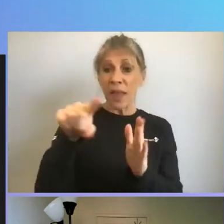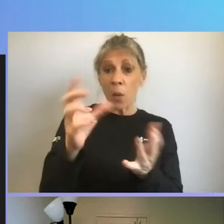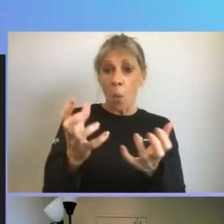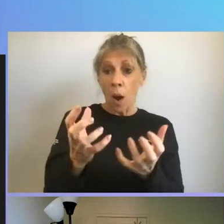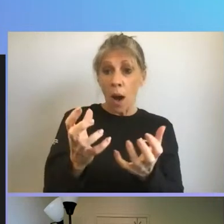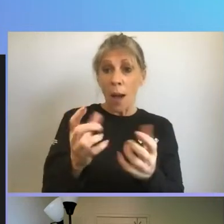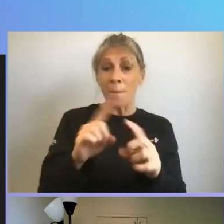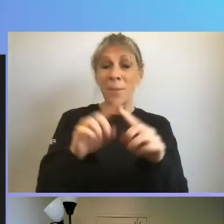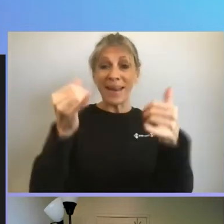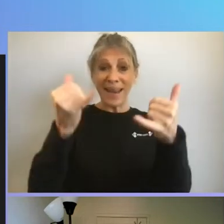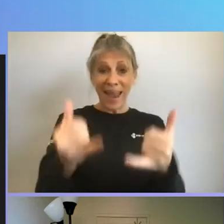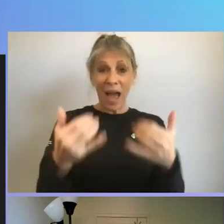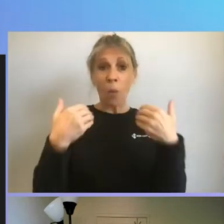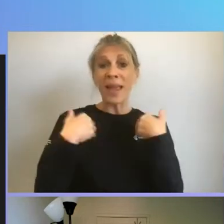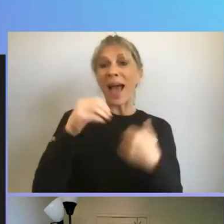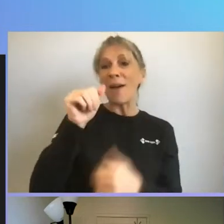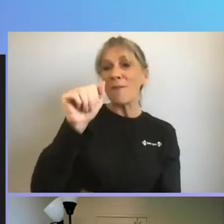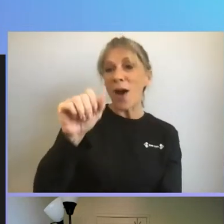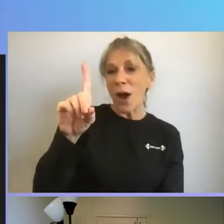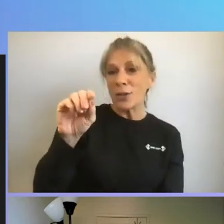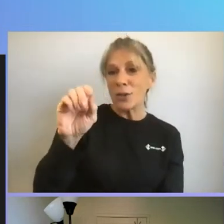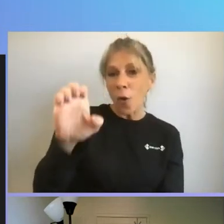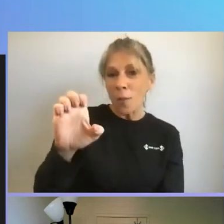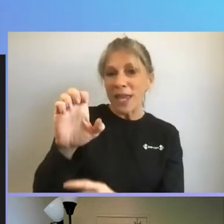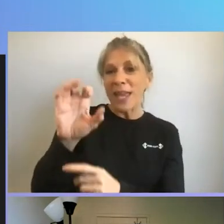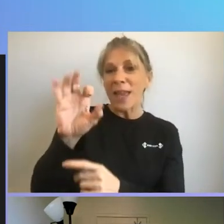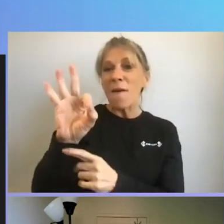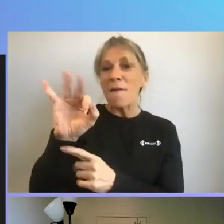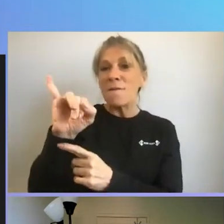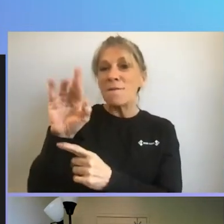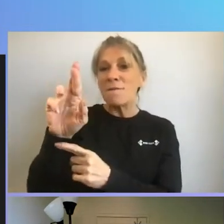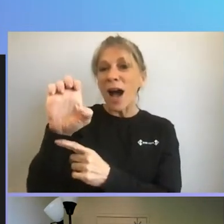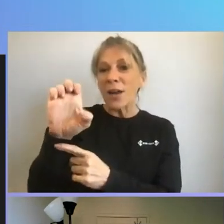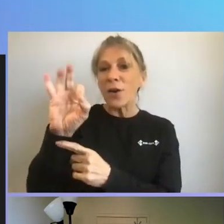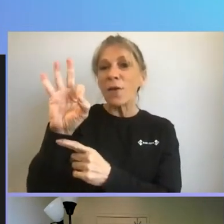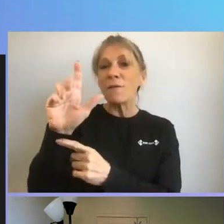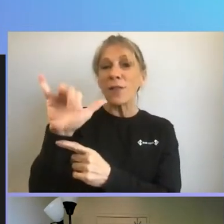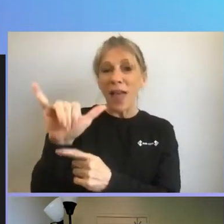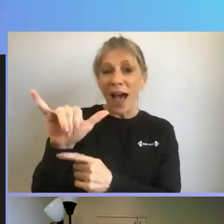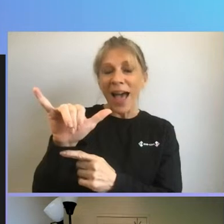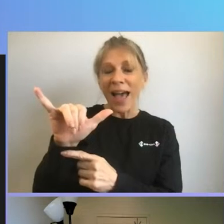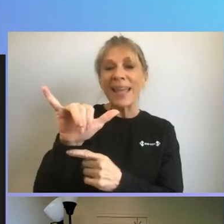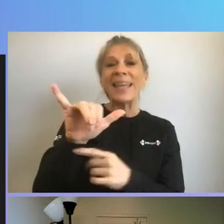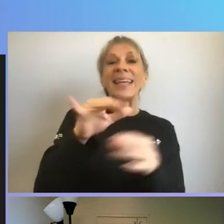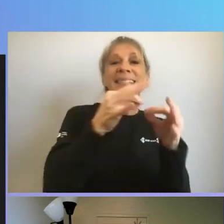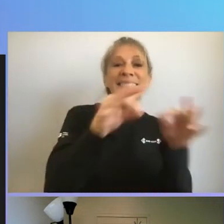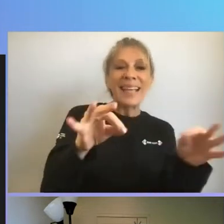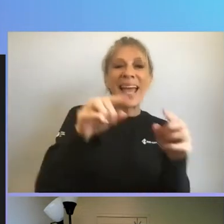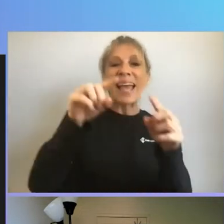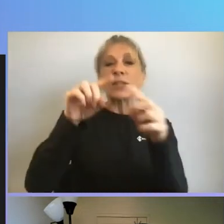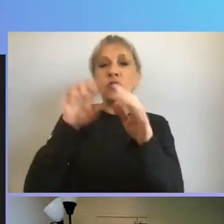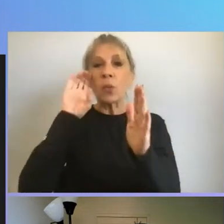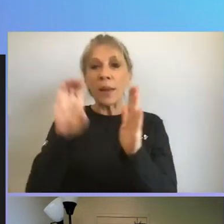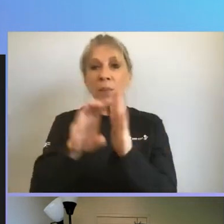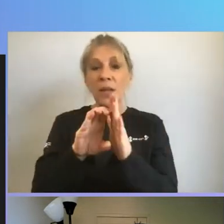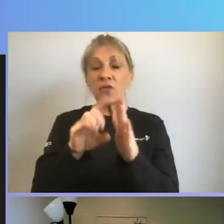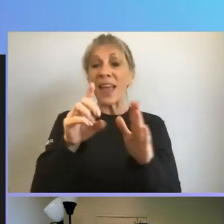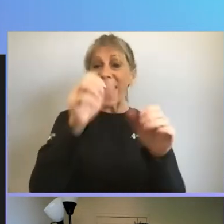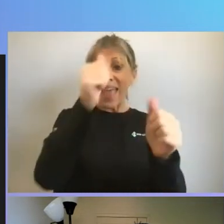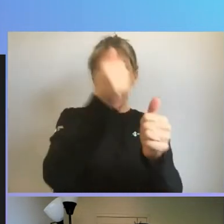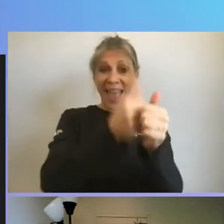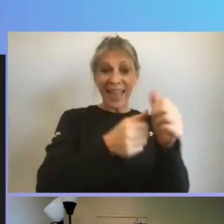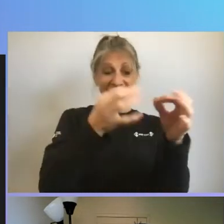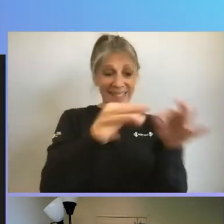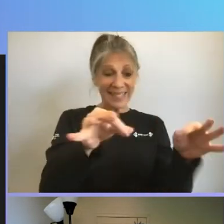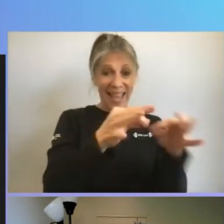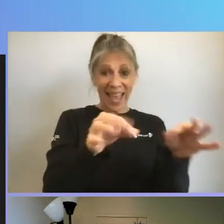we have Adobe Firefly. And so Adobe Firefly text to image is a generative AI model that takes any text that you